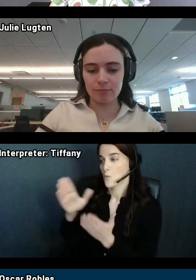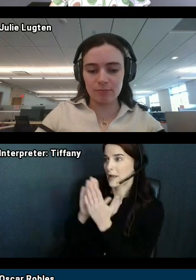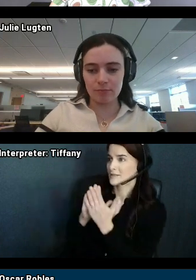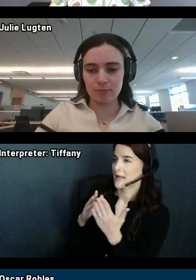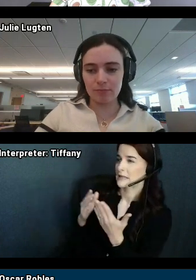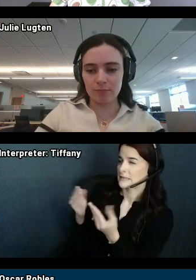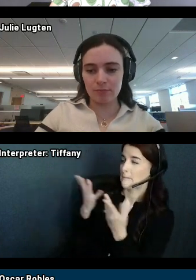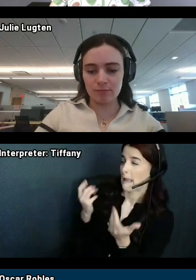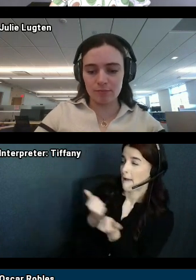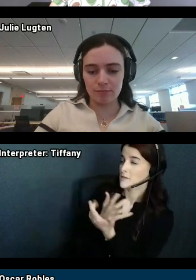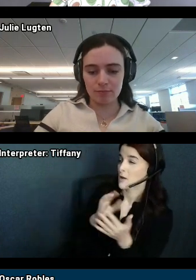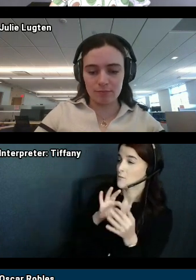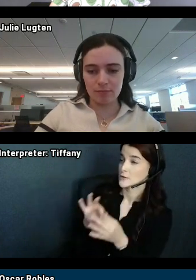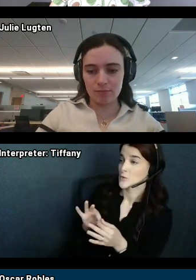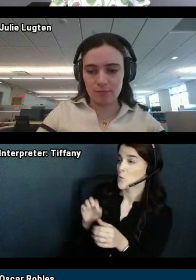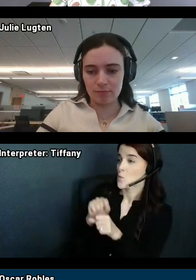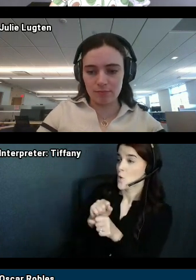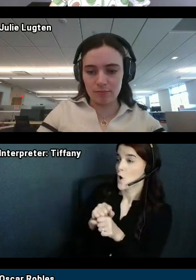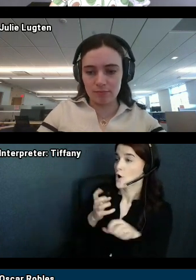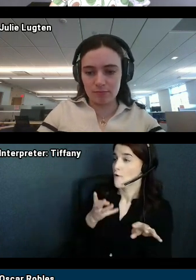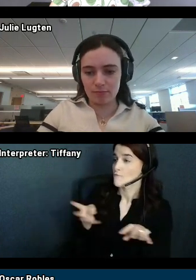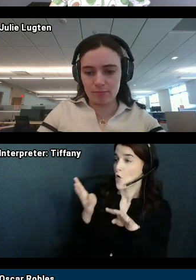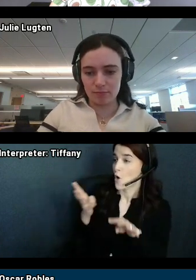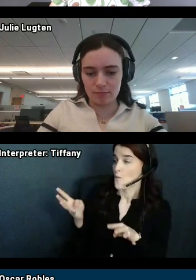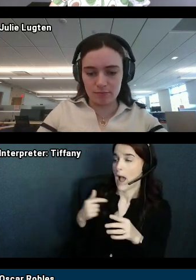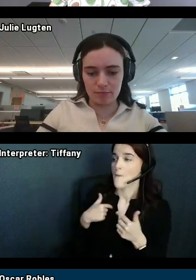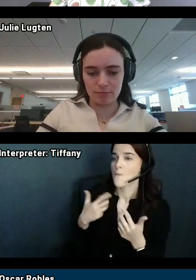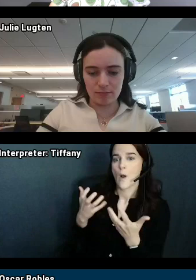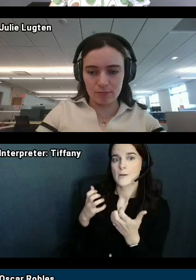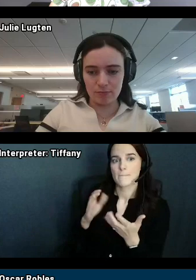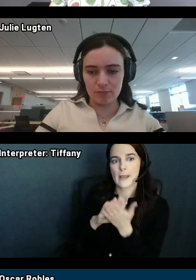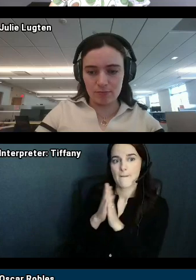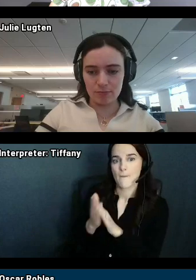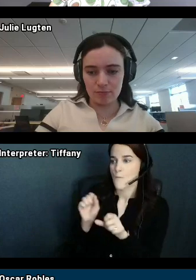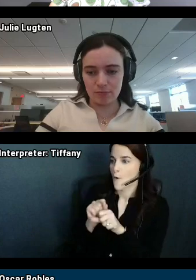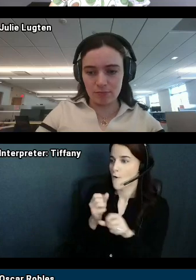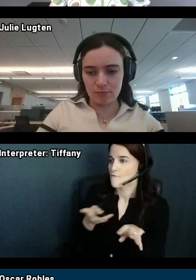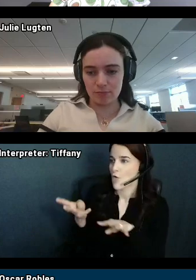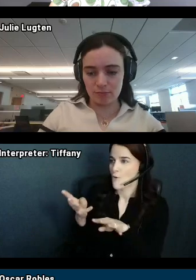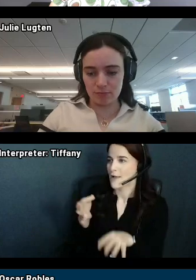workflow expert now, you might be a little bit disappointed there.